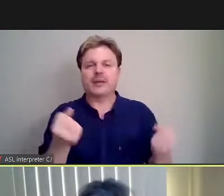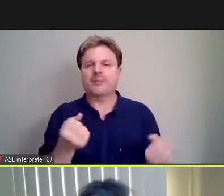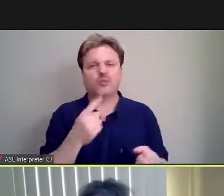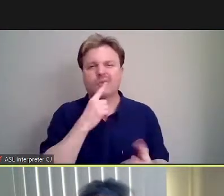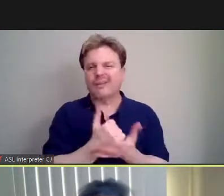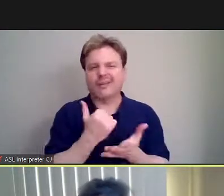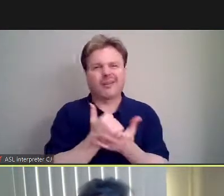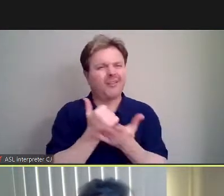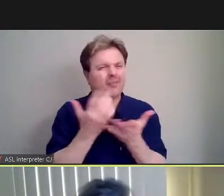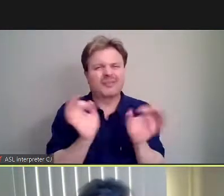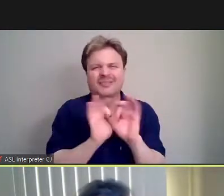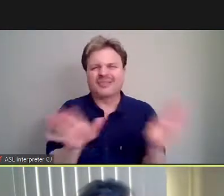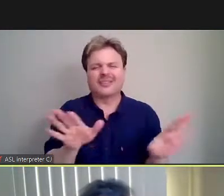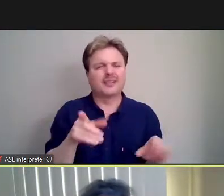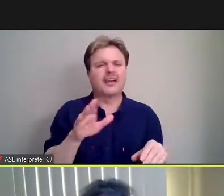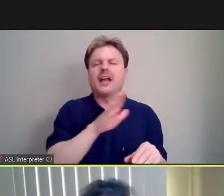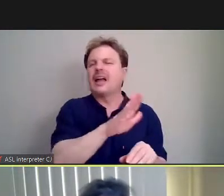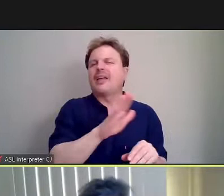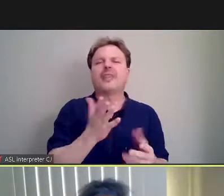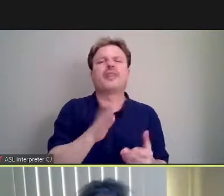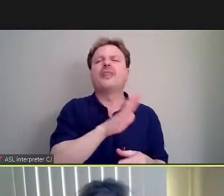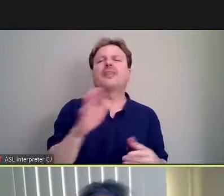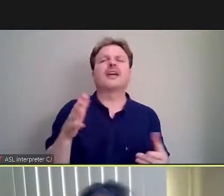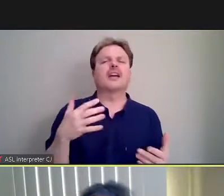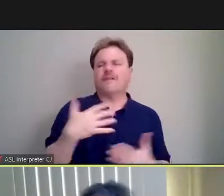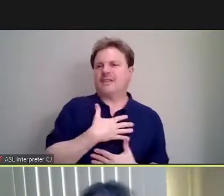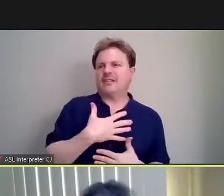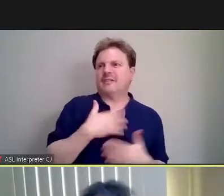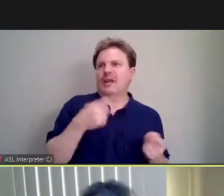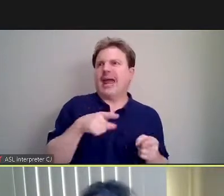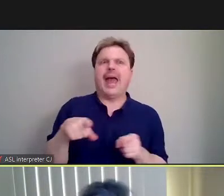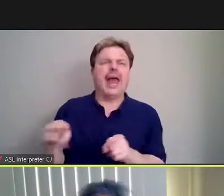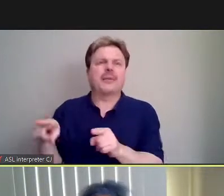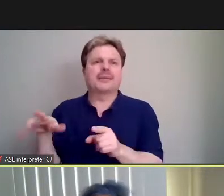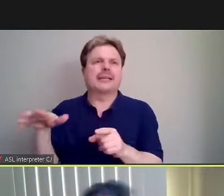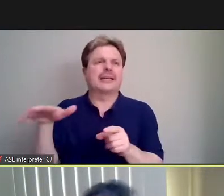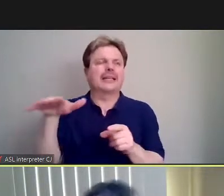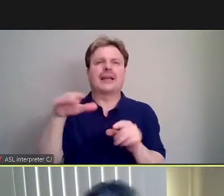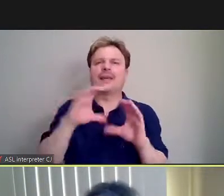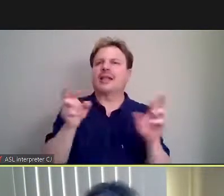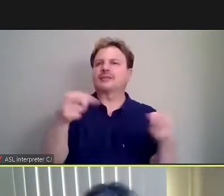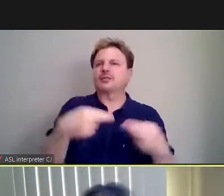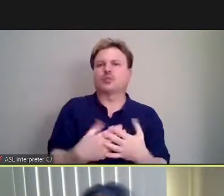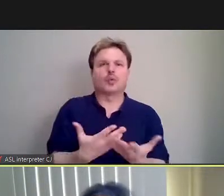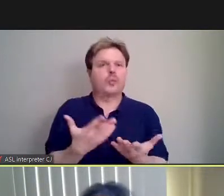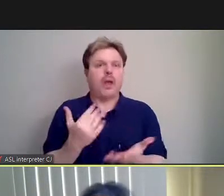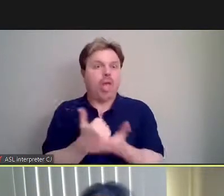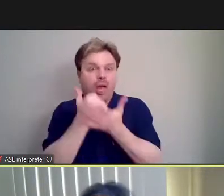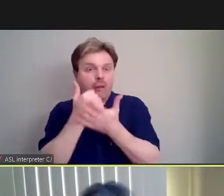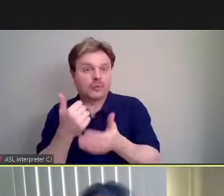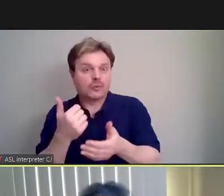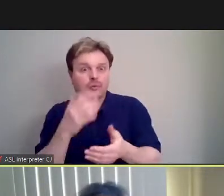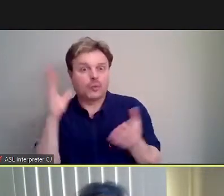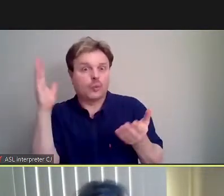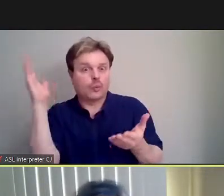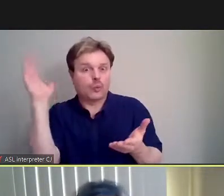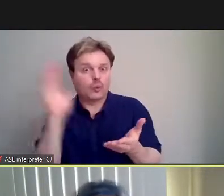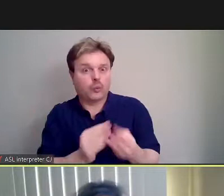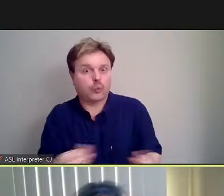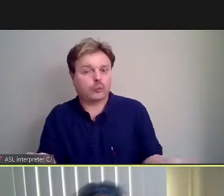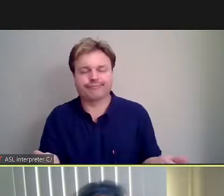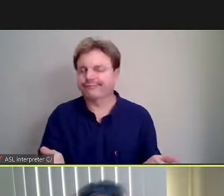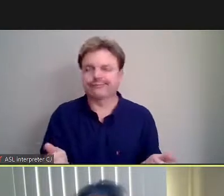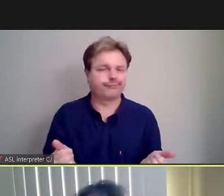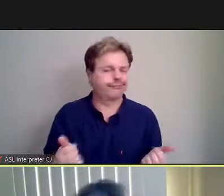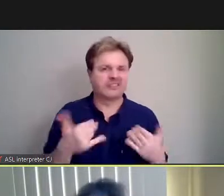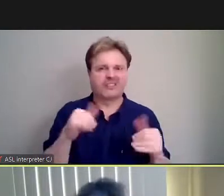mitigate their fears of what's going on in the classroom. And getting us to think